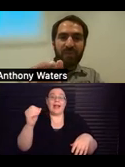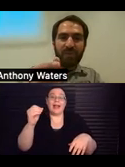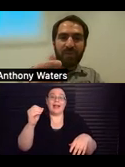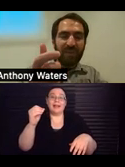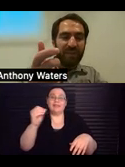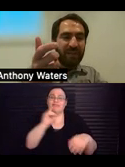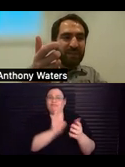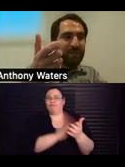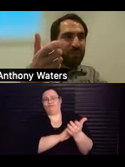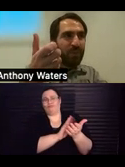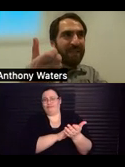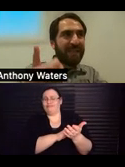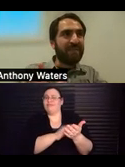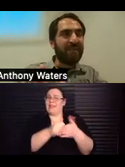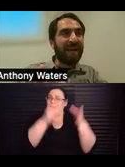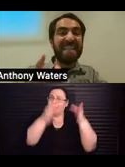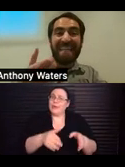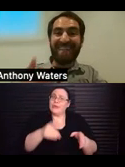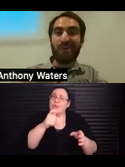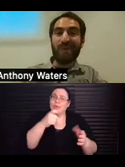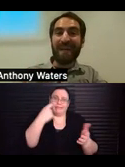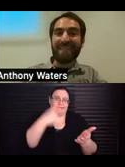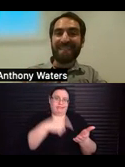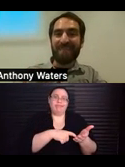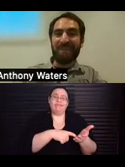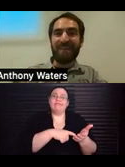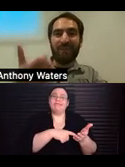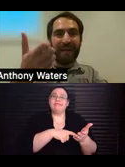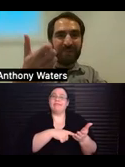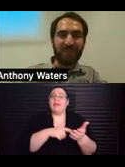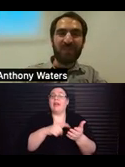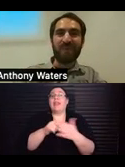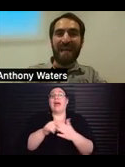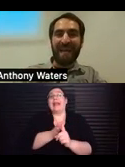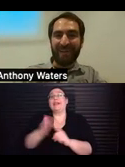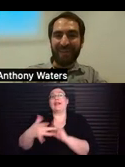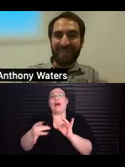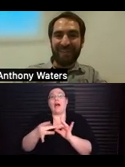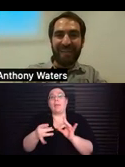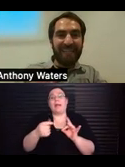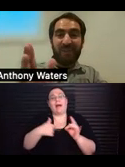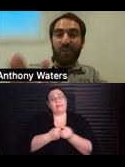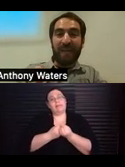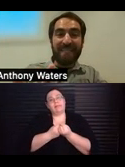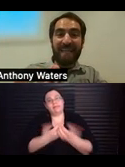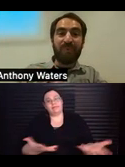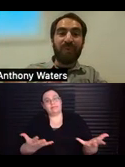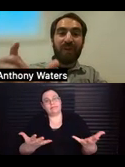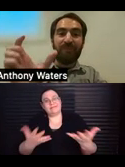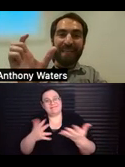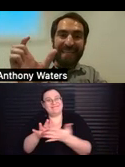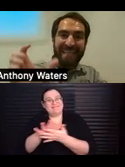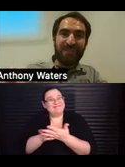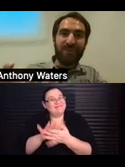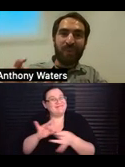Kudos to the individual who identified the indirect statement of, "I'm just so tired." It's a great example